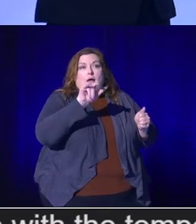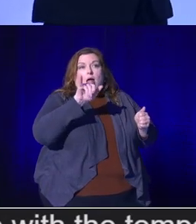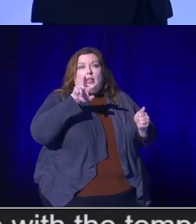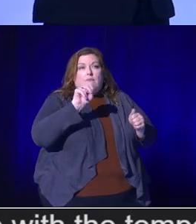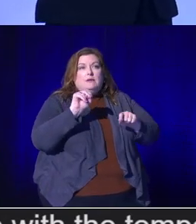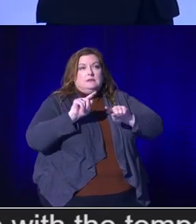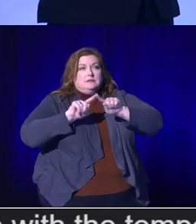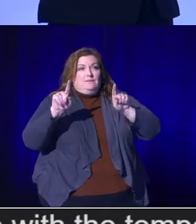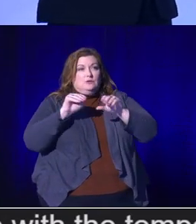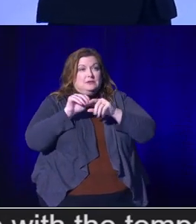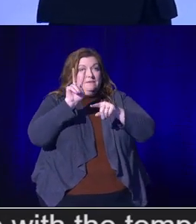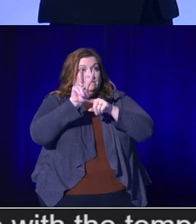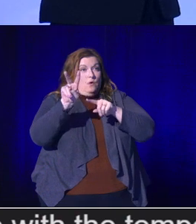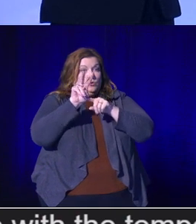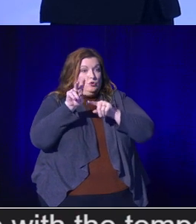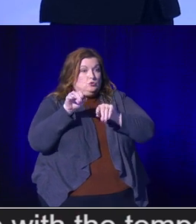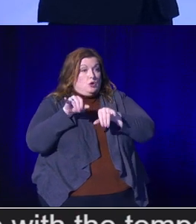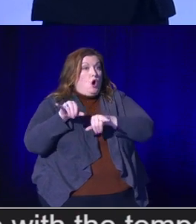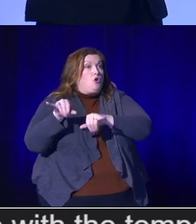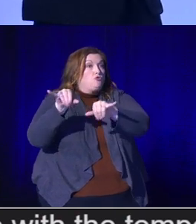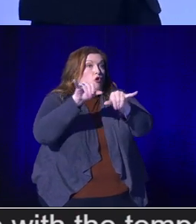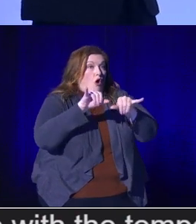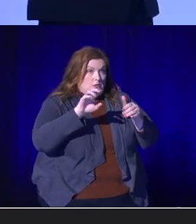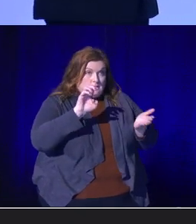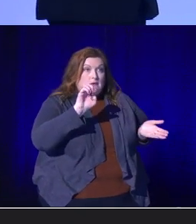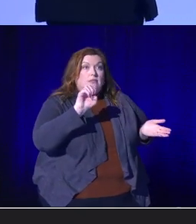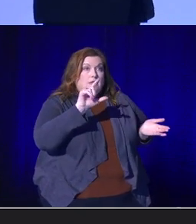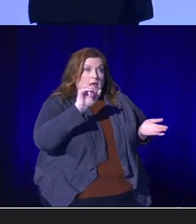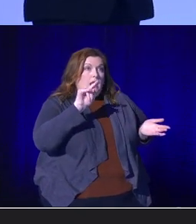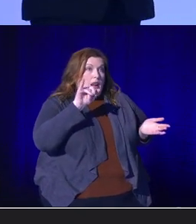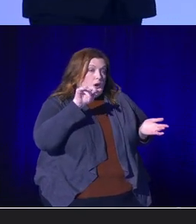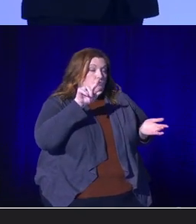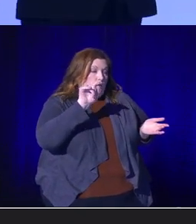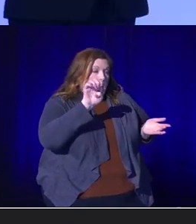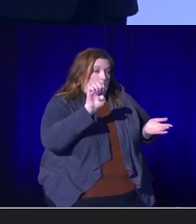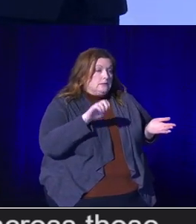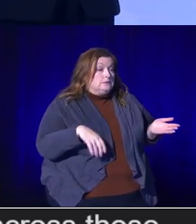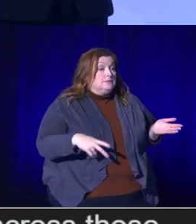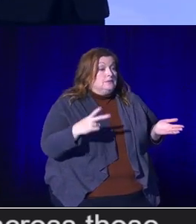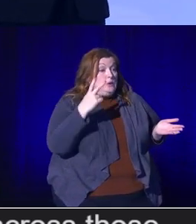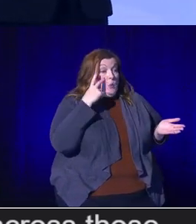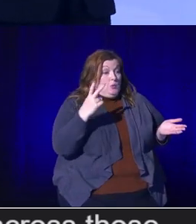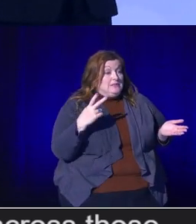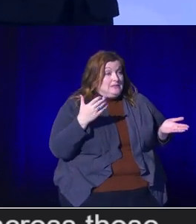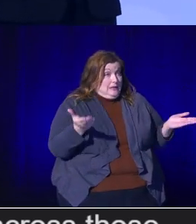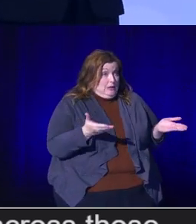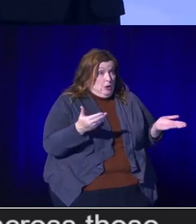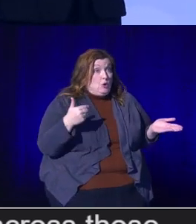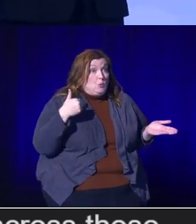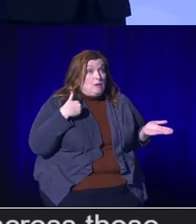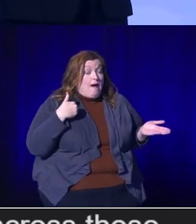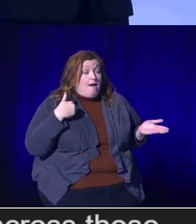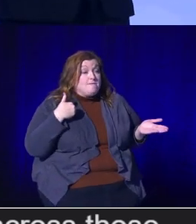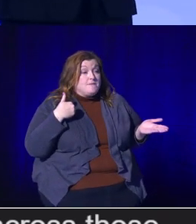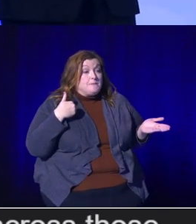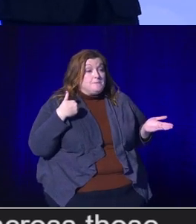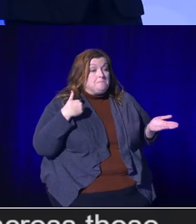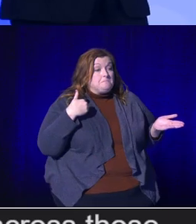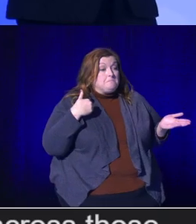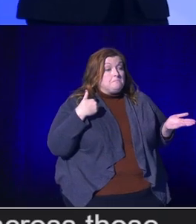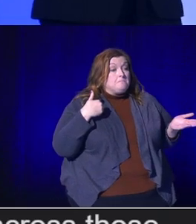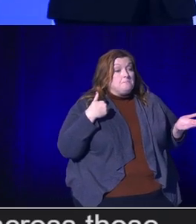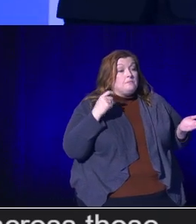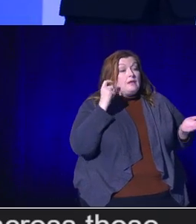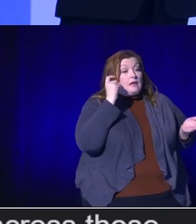voltage across those electrolytes. So what we're seeing is that we have a contribution